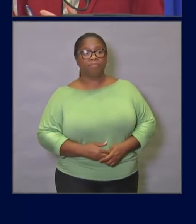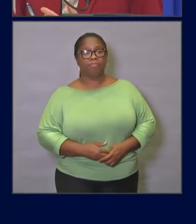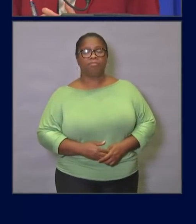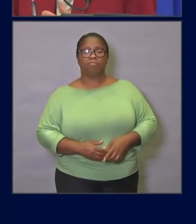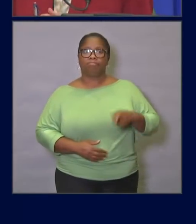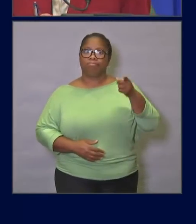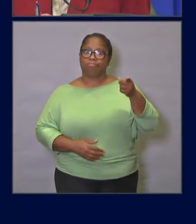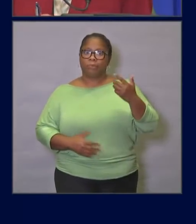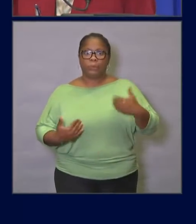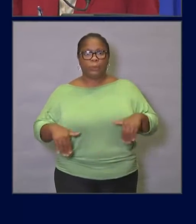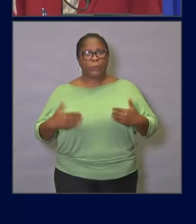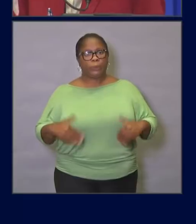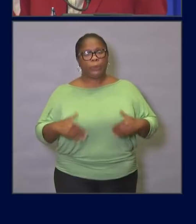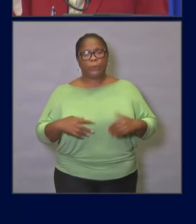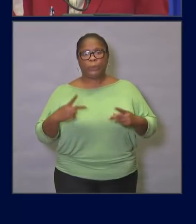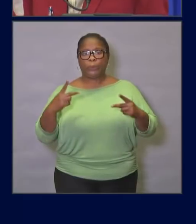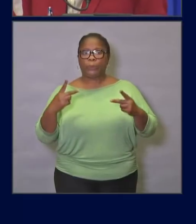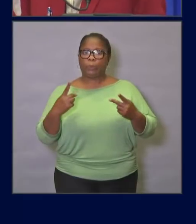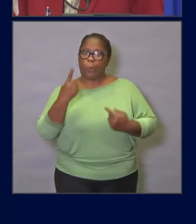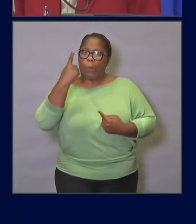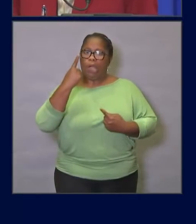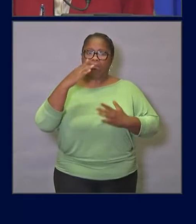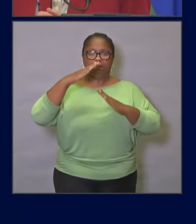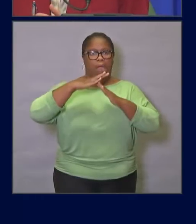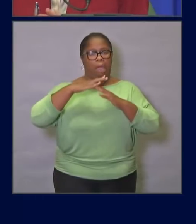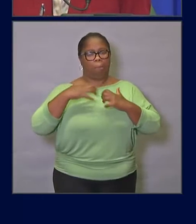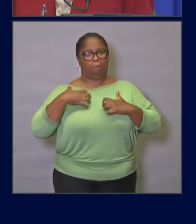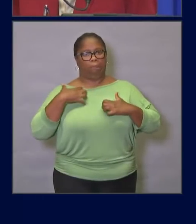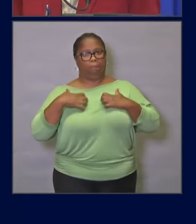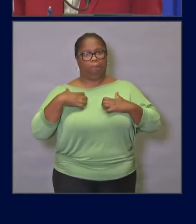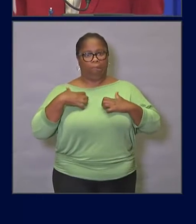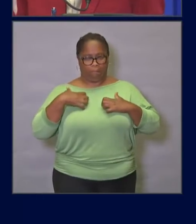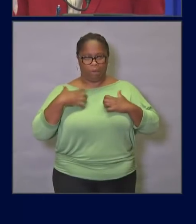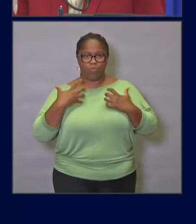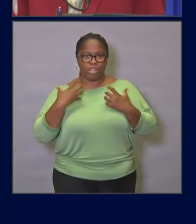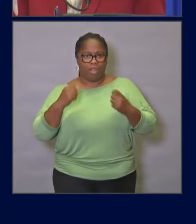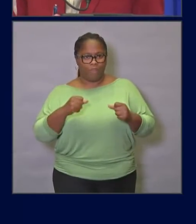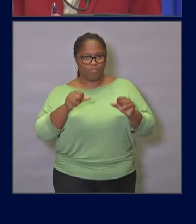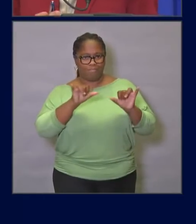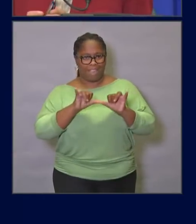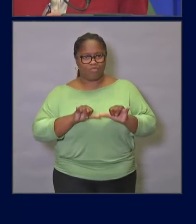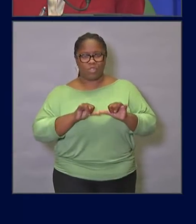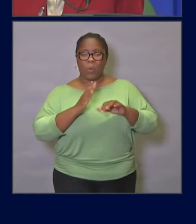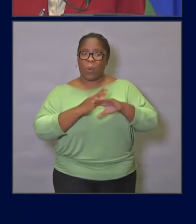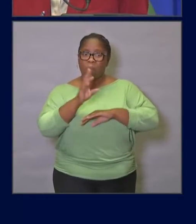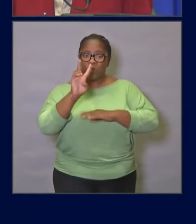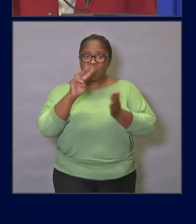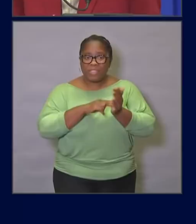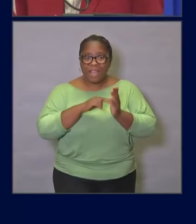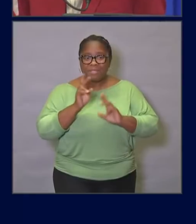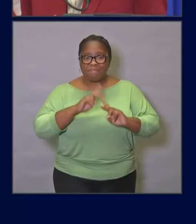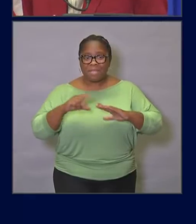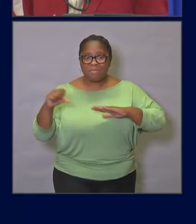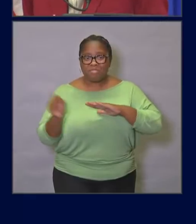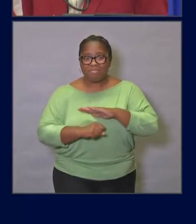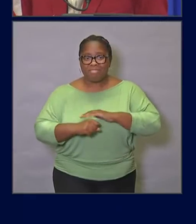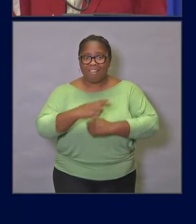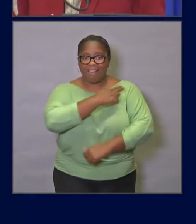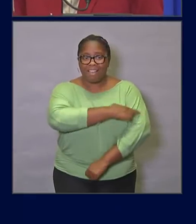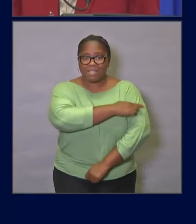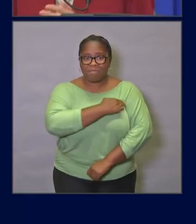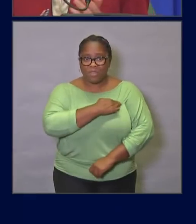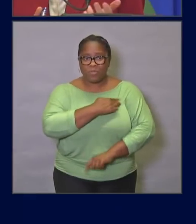always one of our most troubling recovery metrics. More than 2,000 people continue to be hospitalized with